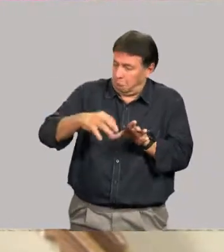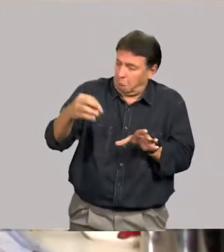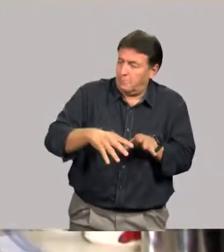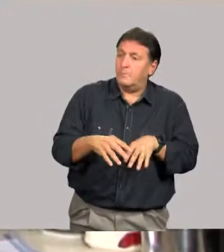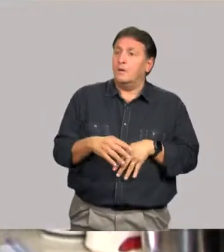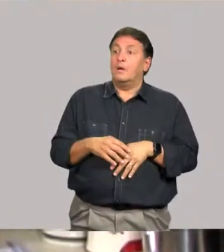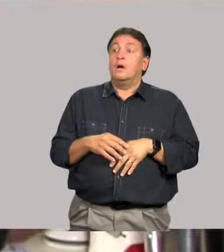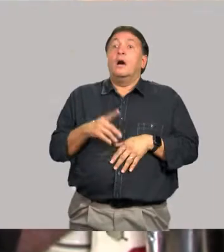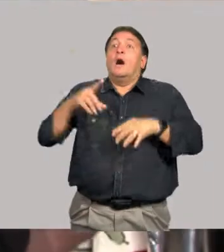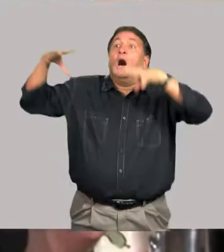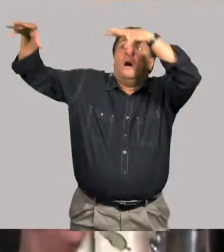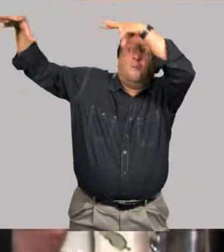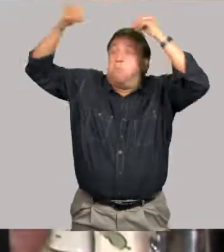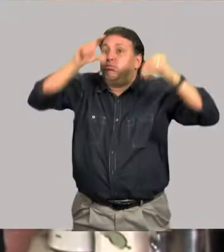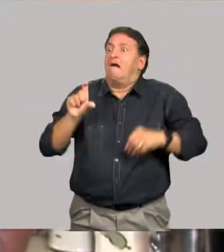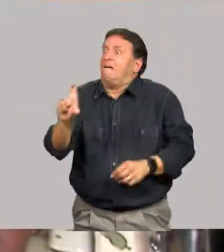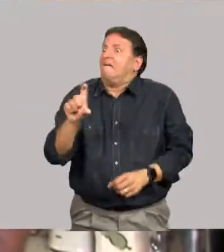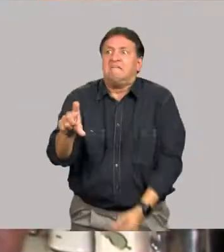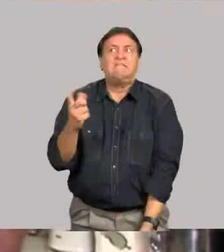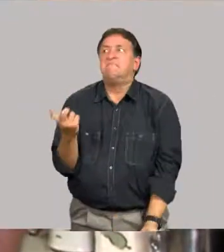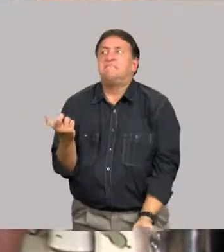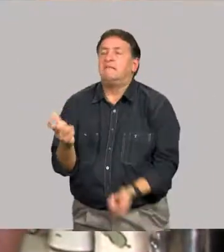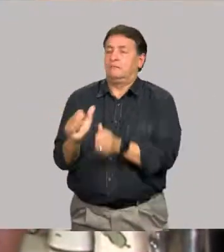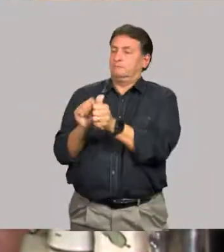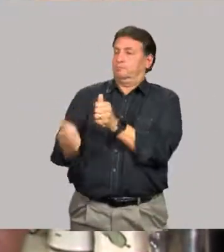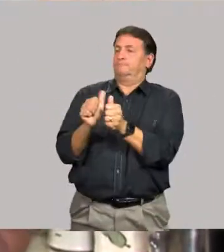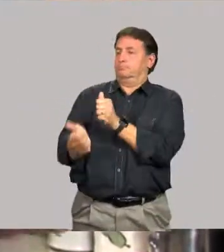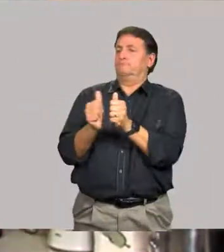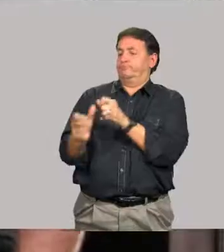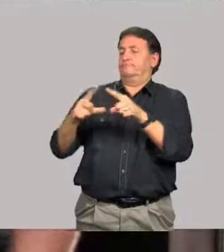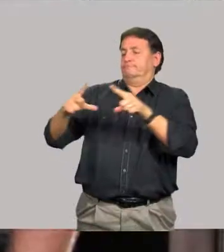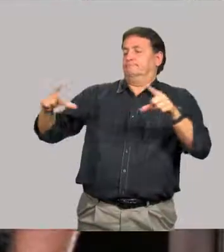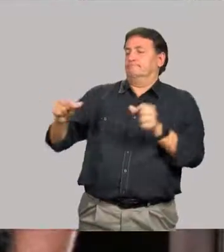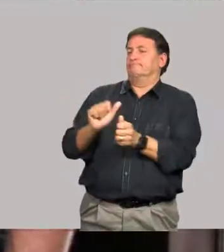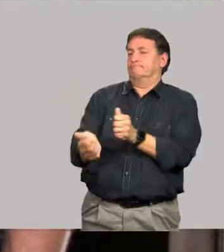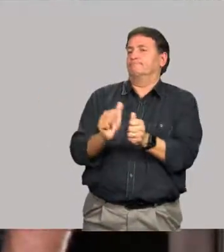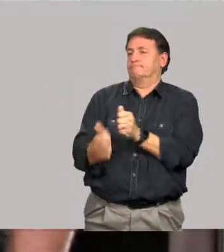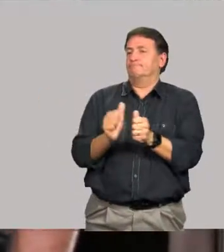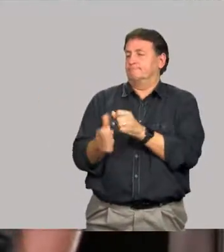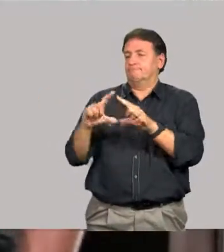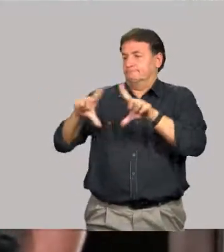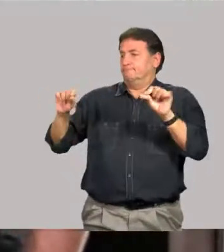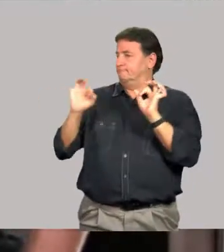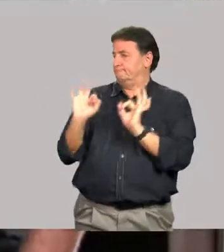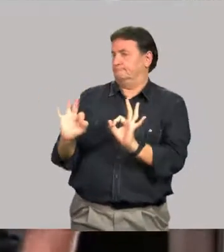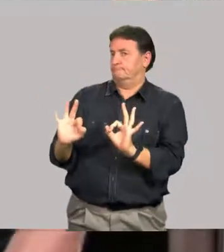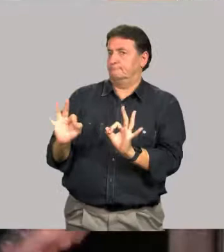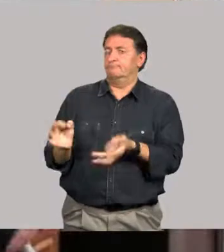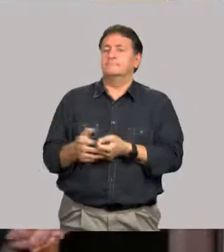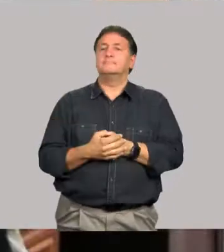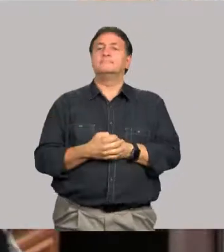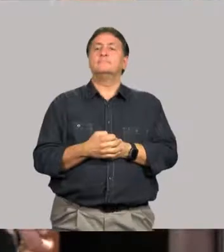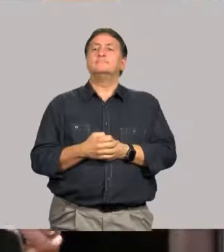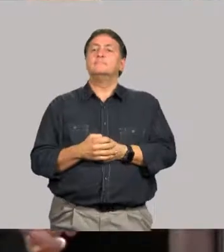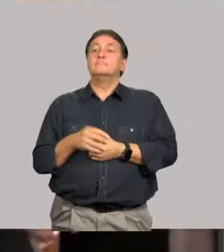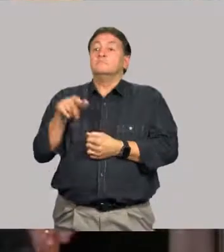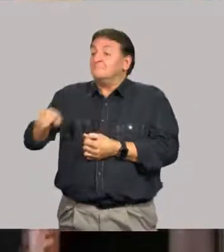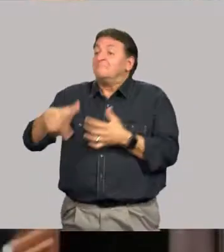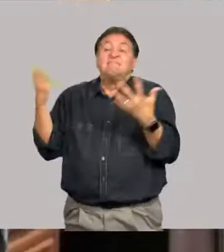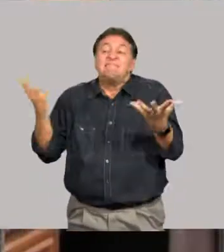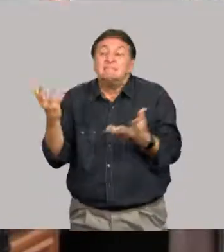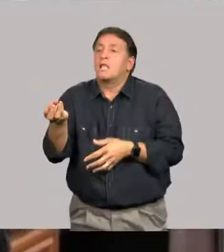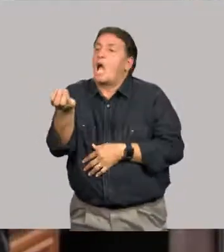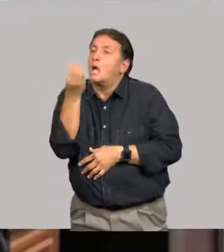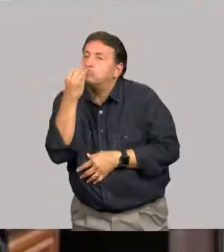deadly. Perfect. You know what? We also need credit cards. But if the power goes out, ATMs won't work, so we better take cash too. That's a